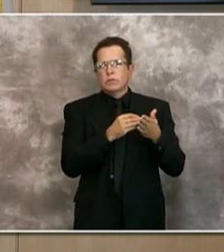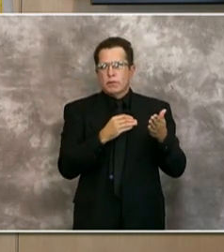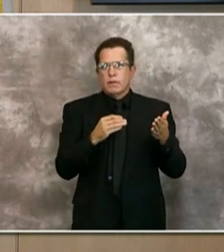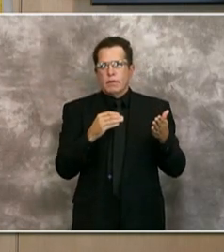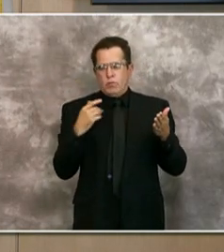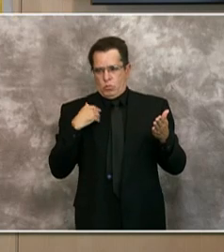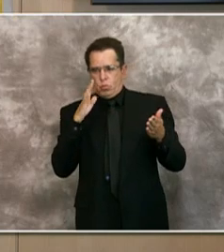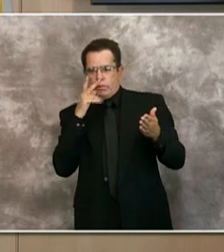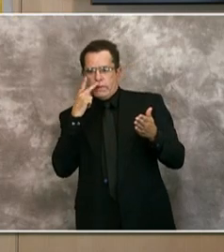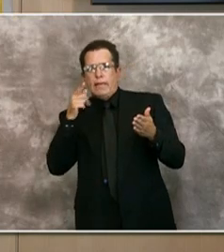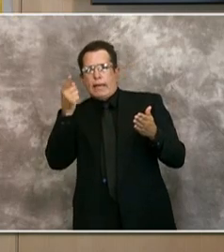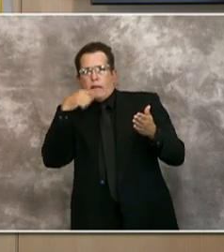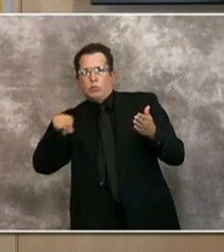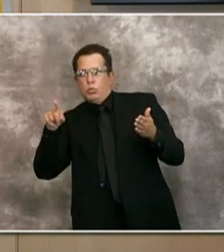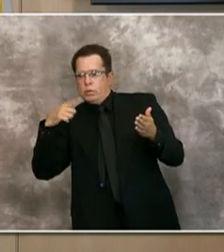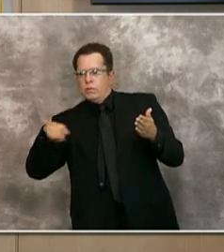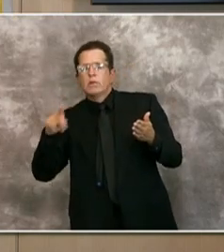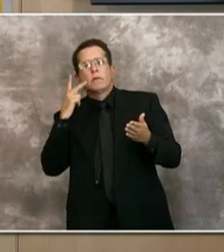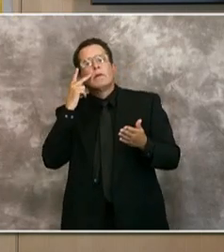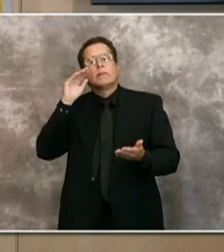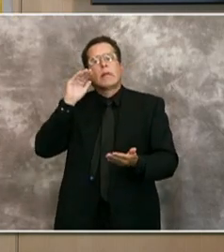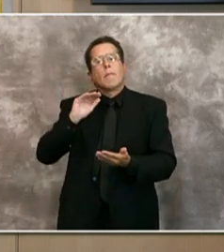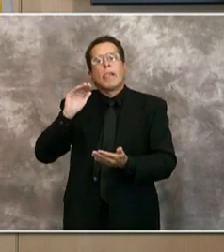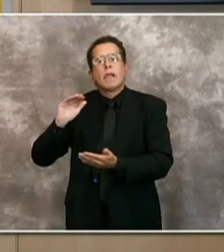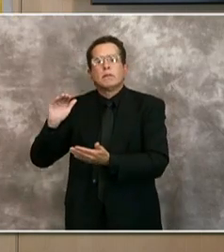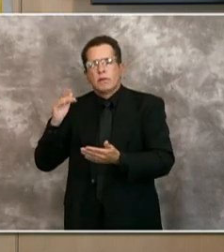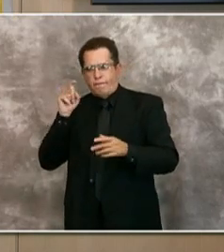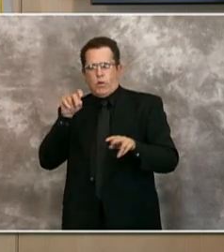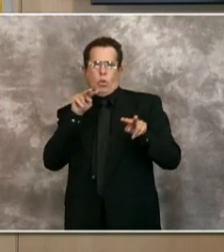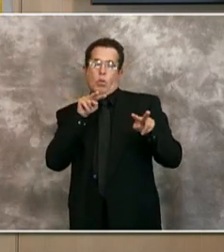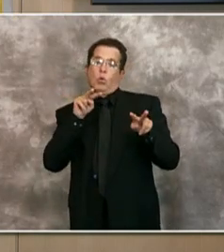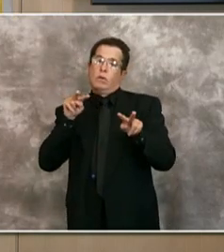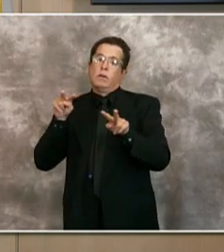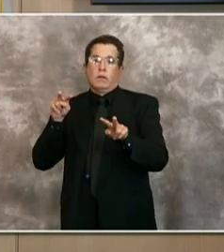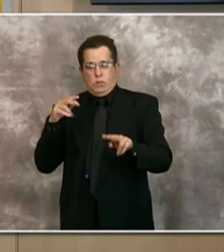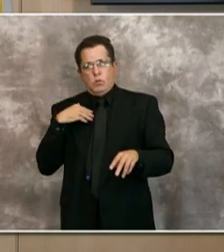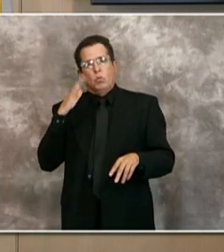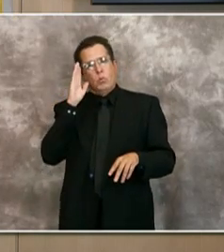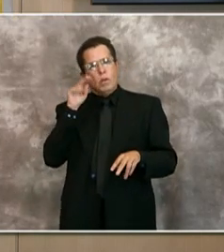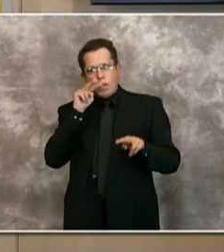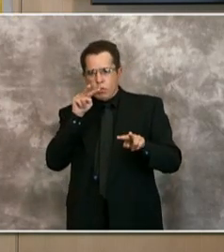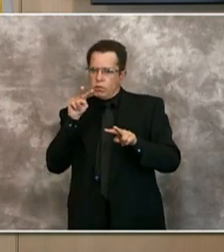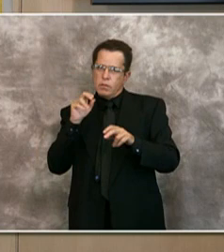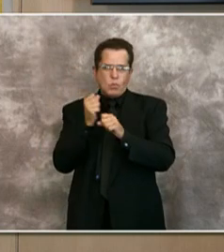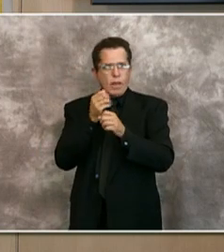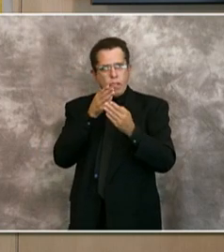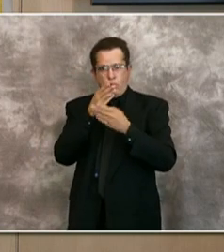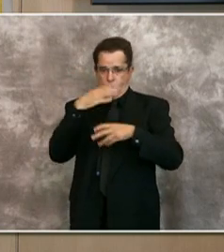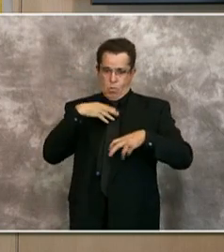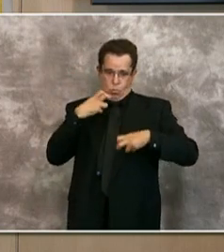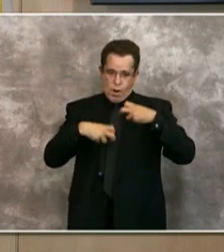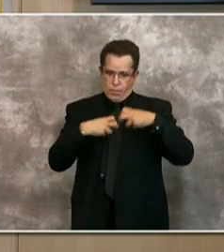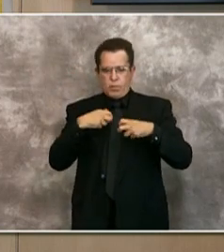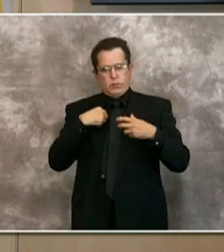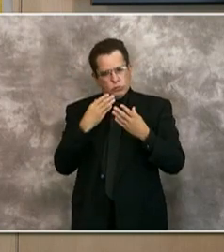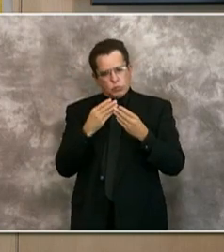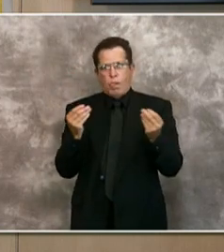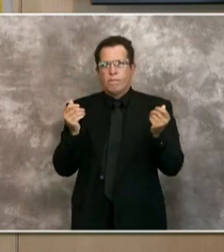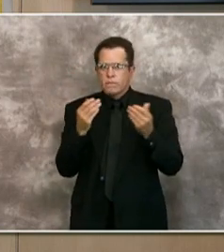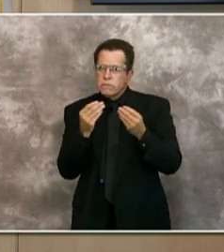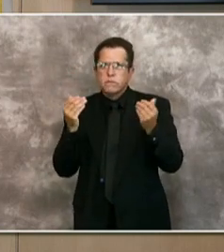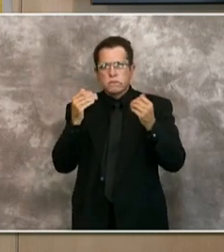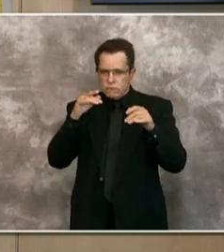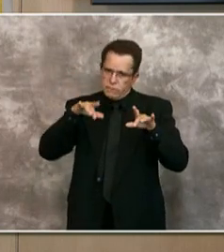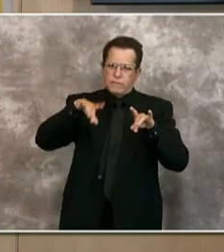lower. Next week may come down to stabilizing. But we will keep breaking through every barrier that we face in terms of